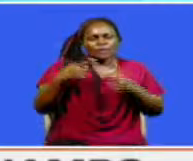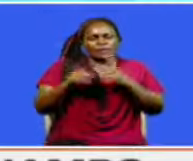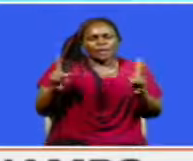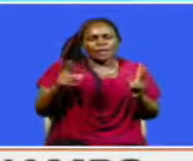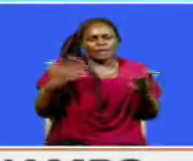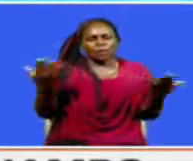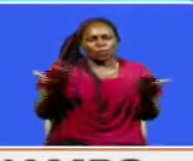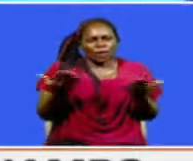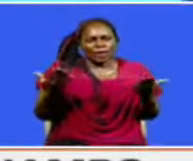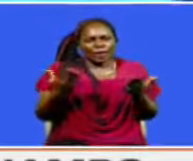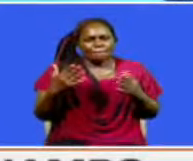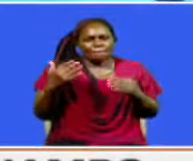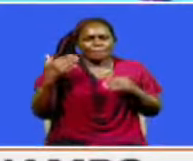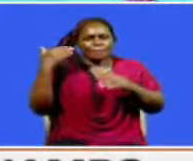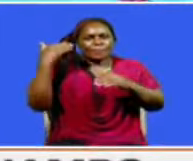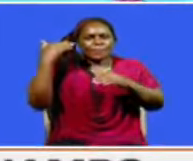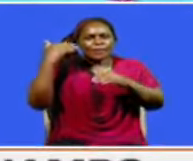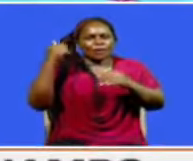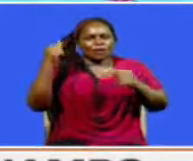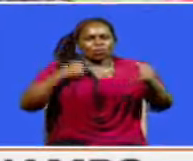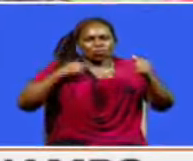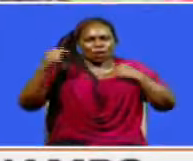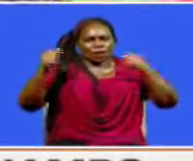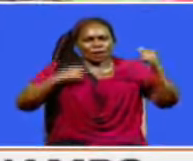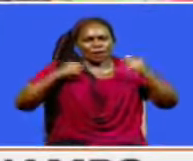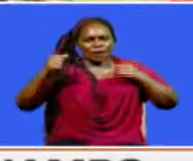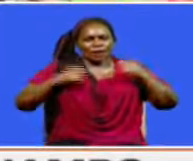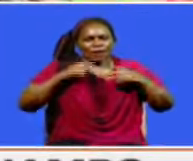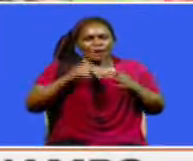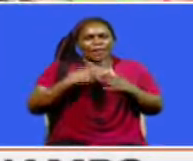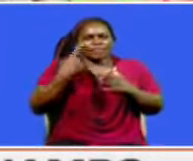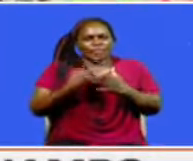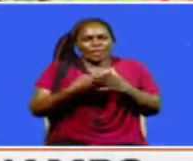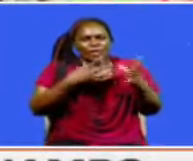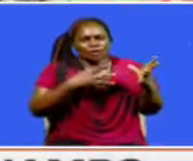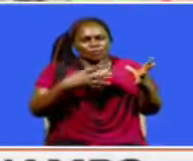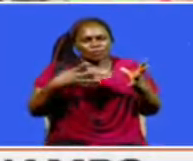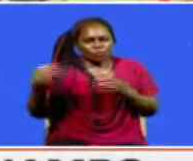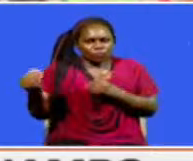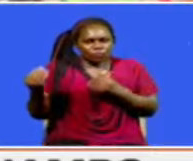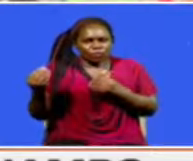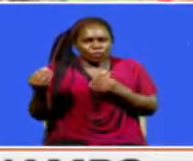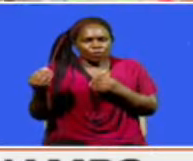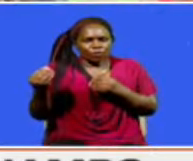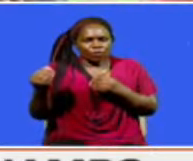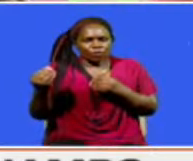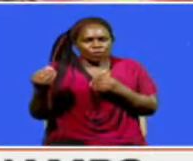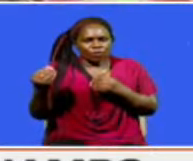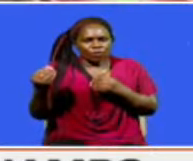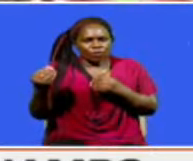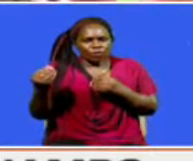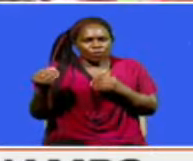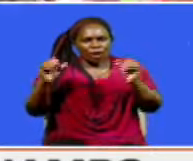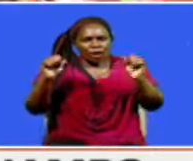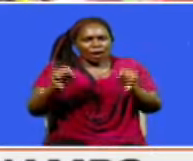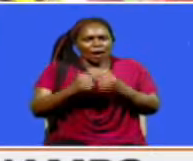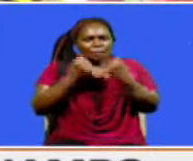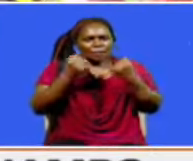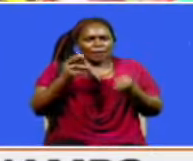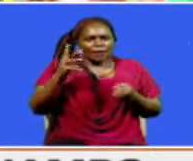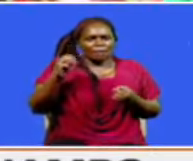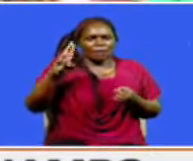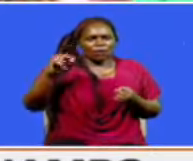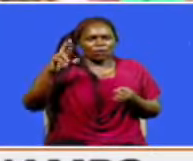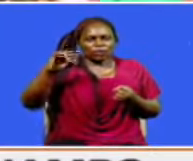held in Rwanda, Kigali, and then there will be the Africa Junior Championships, which will be held in Mauritius